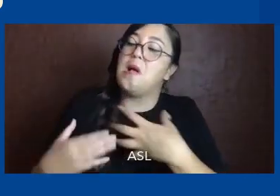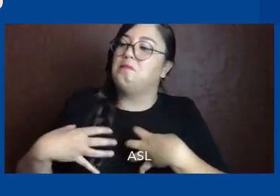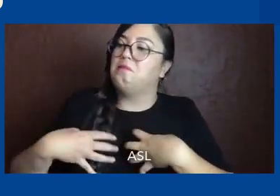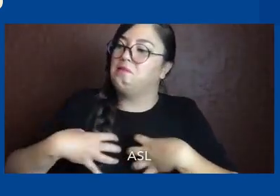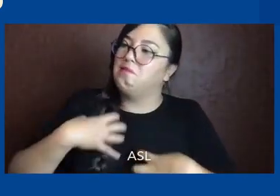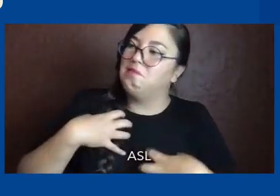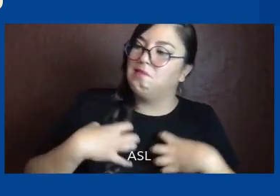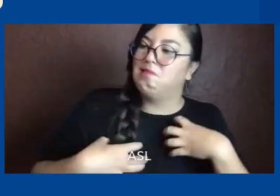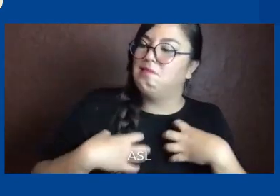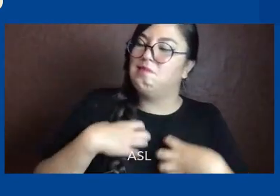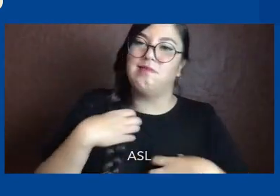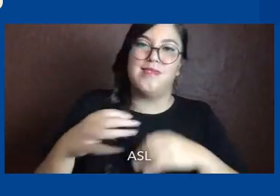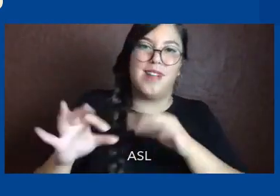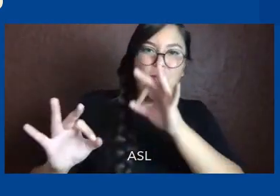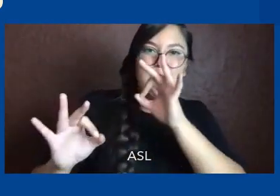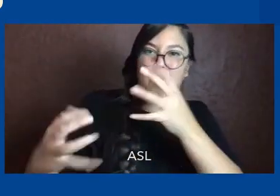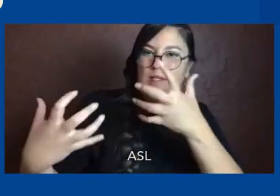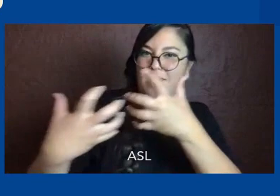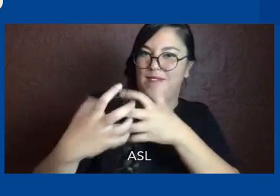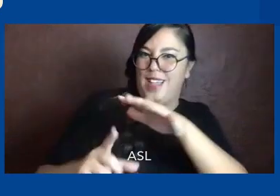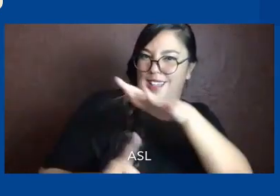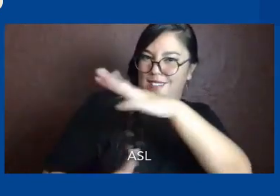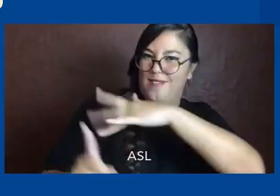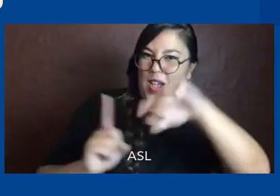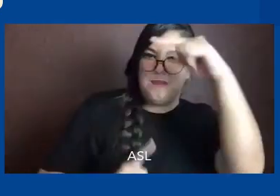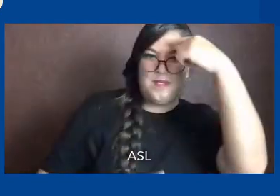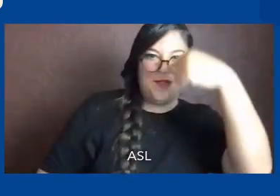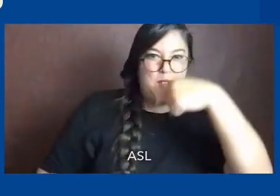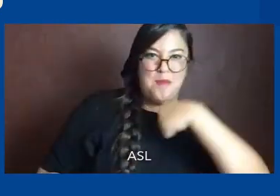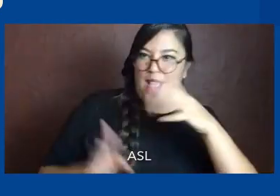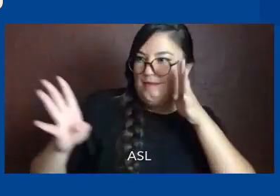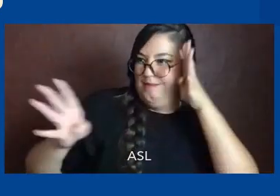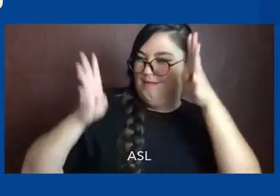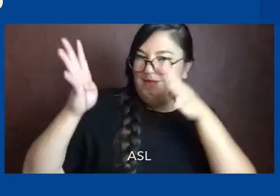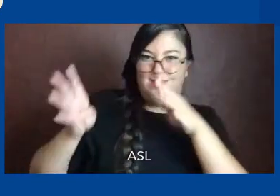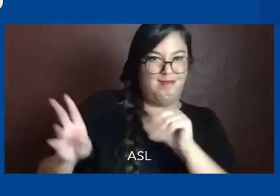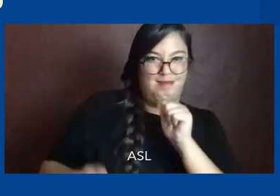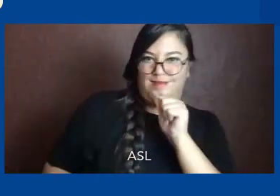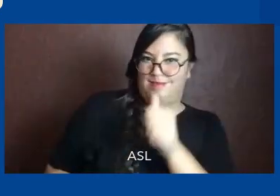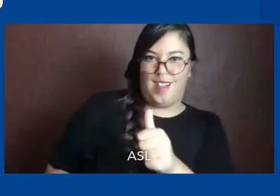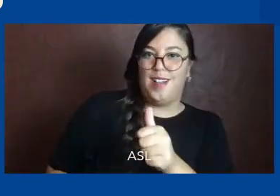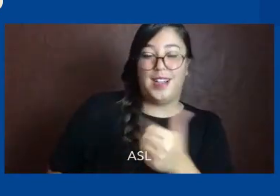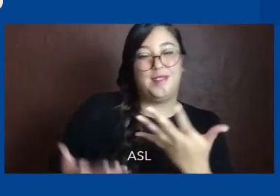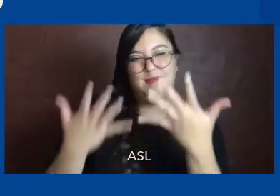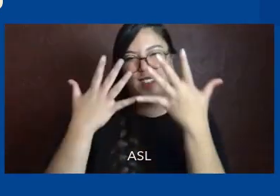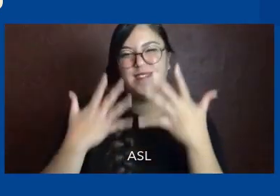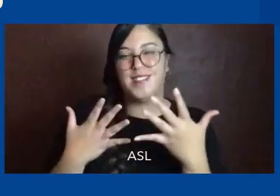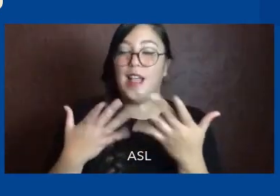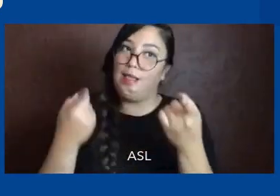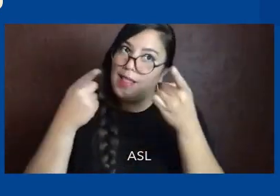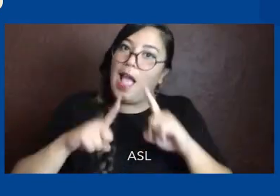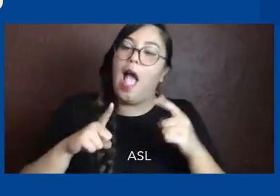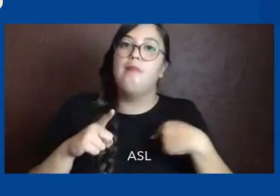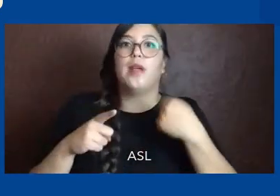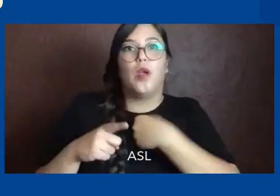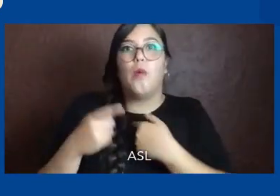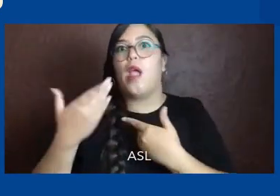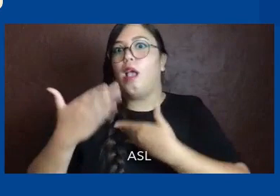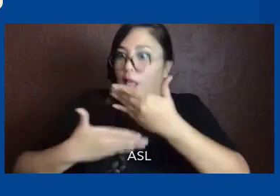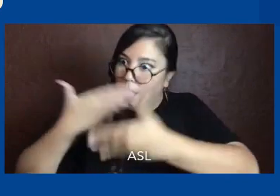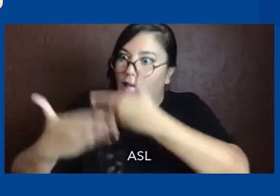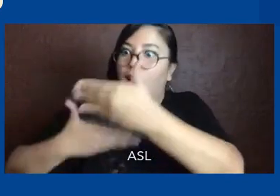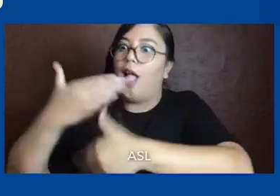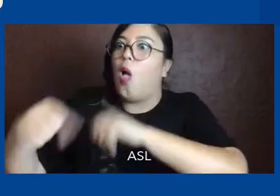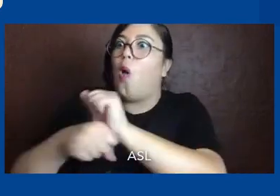ideal environment for me to create. And unfortunately, a lot of times we go down the full path before realizing